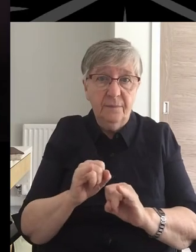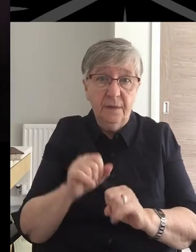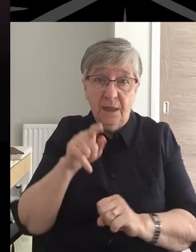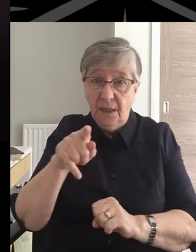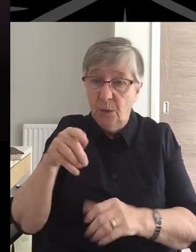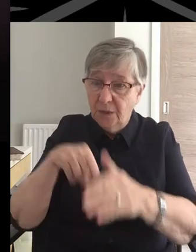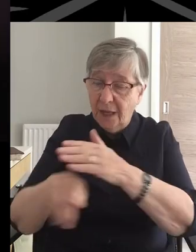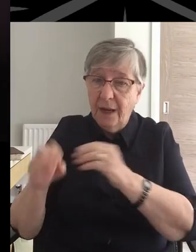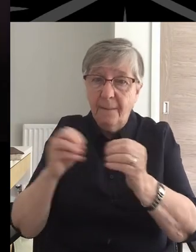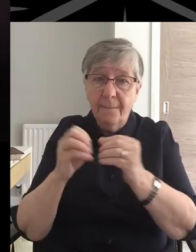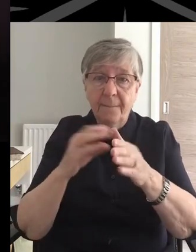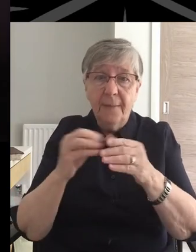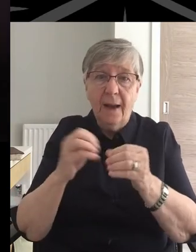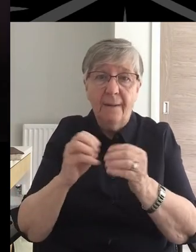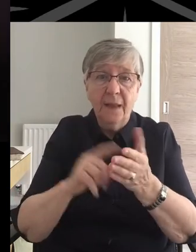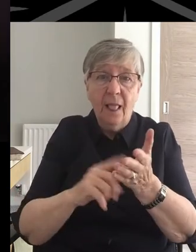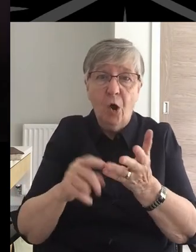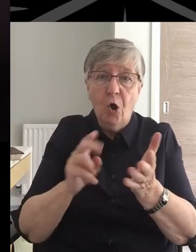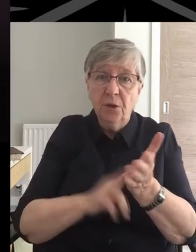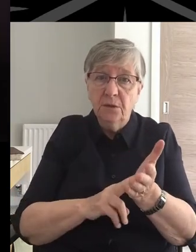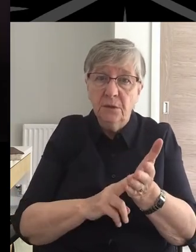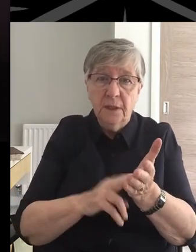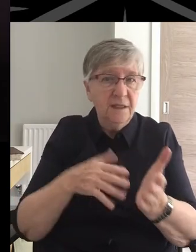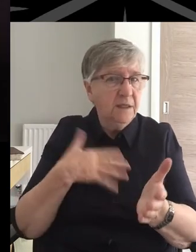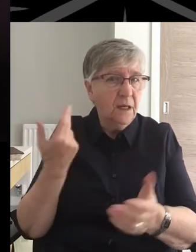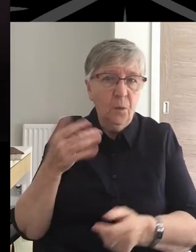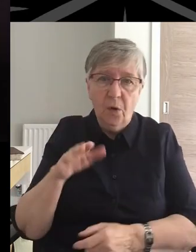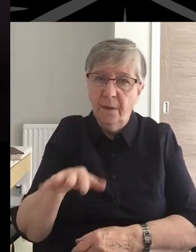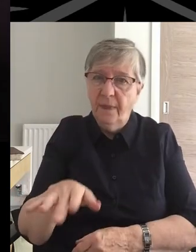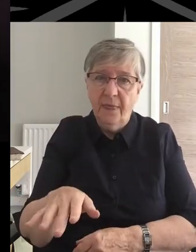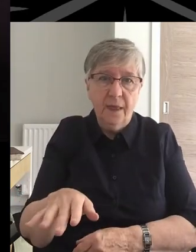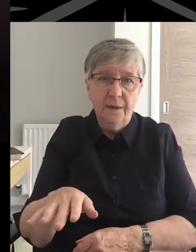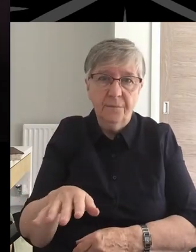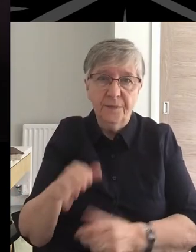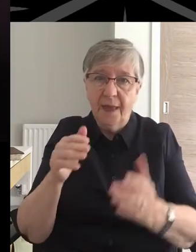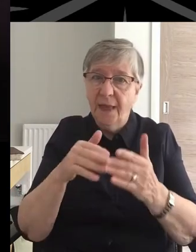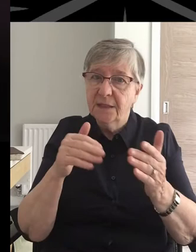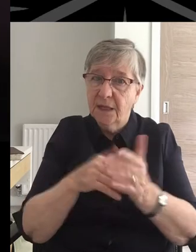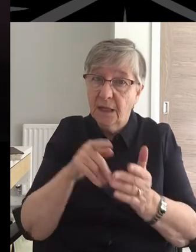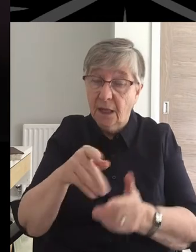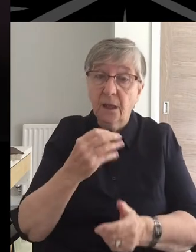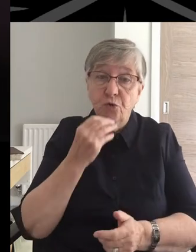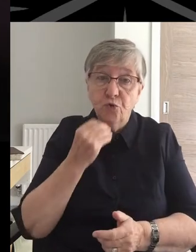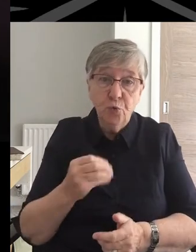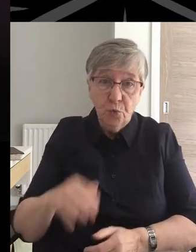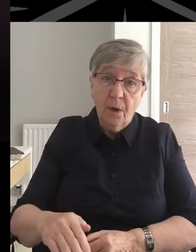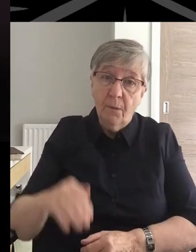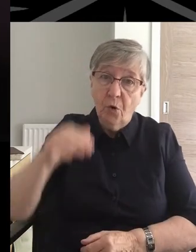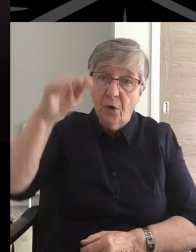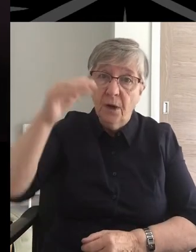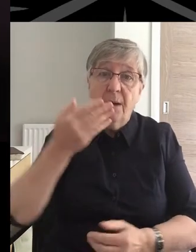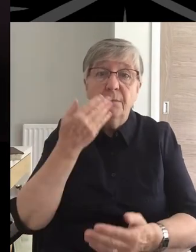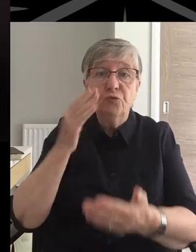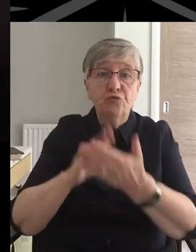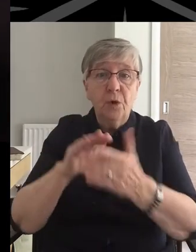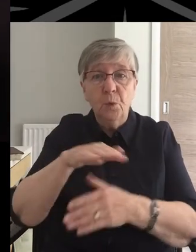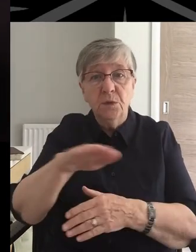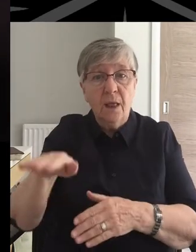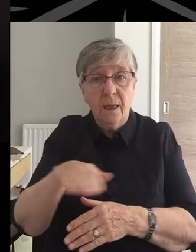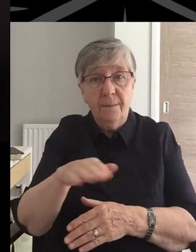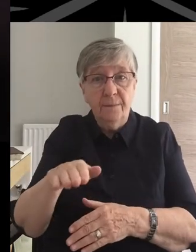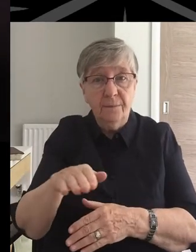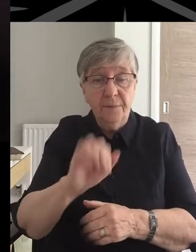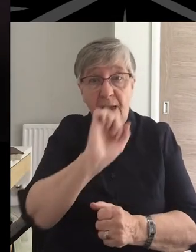was in Babylon, and he didn't want to be there. Ezekiel was a Jew. He'd been brought up in Jerusalem. He'd been brought up